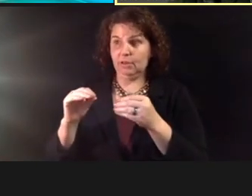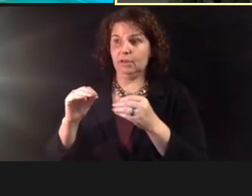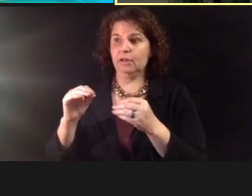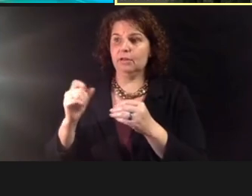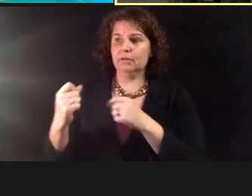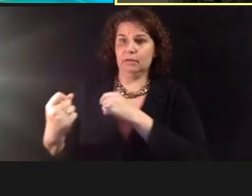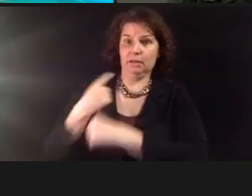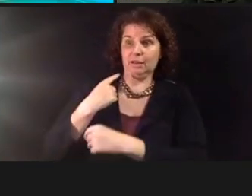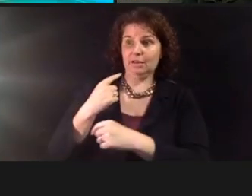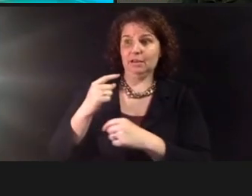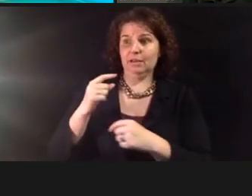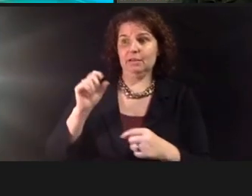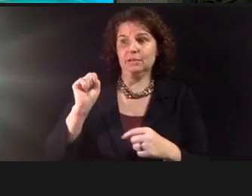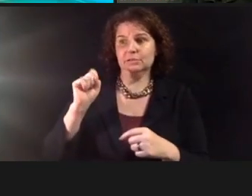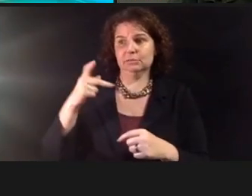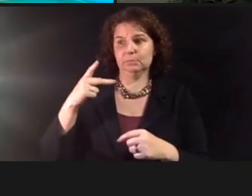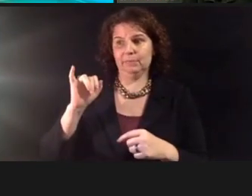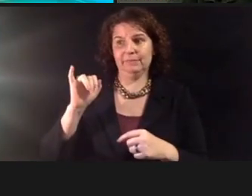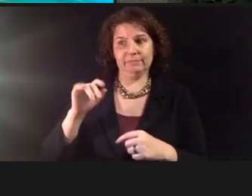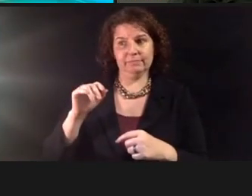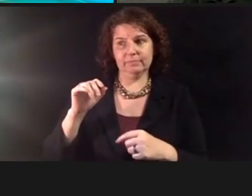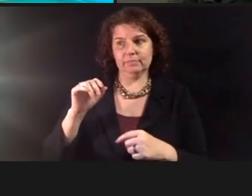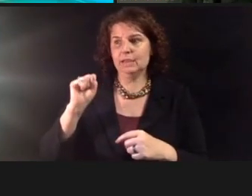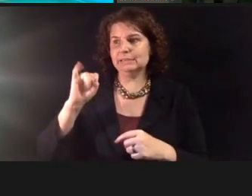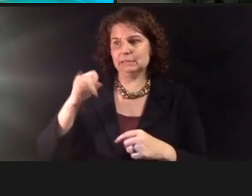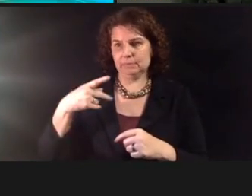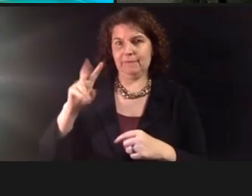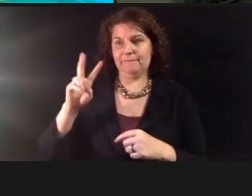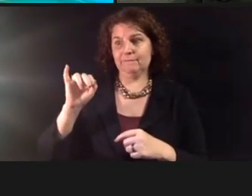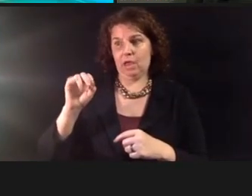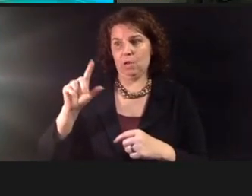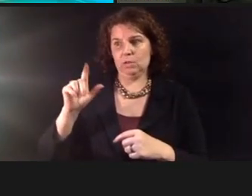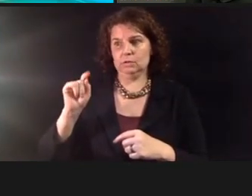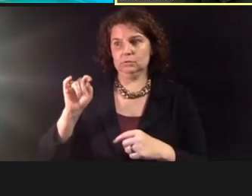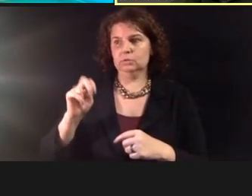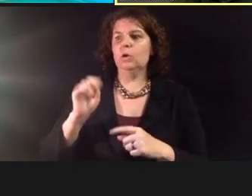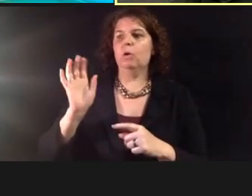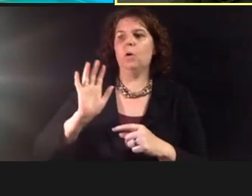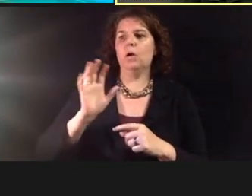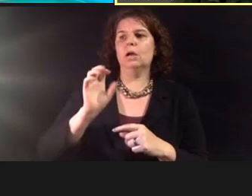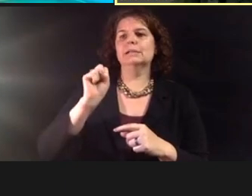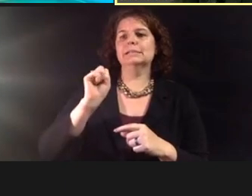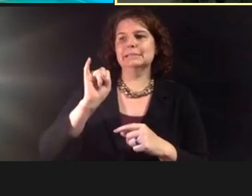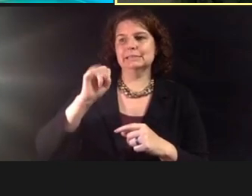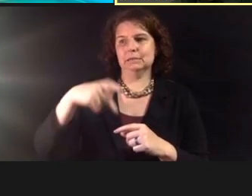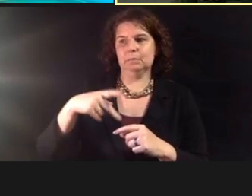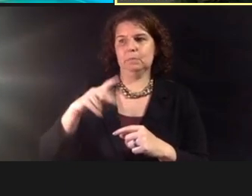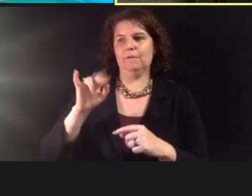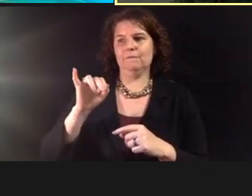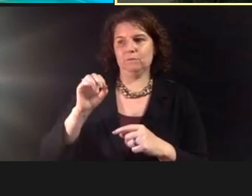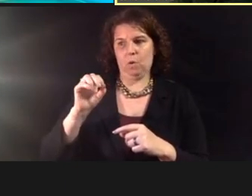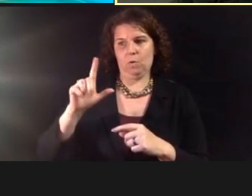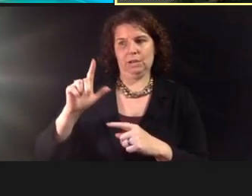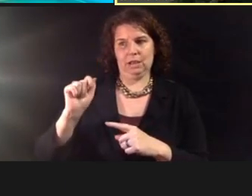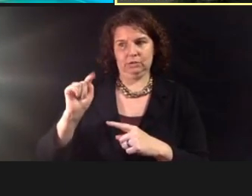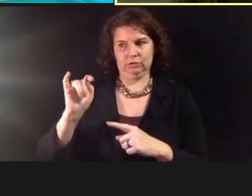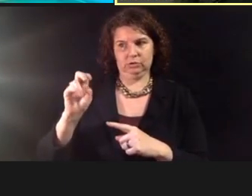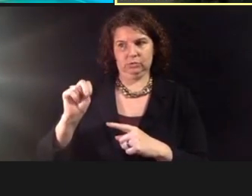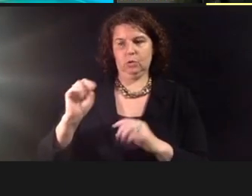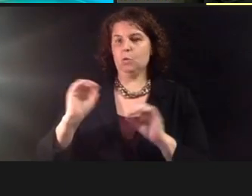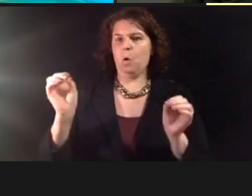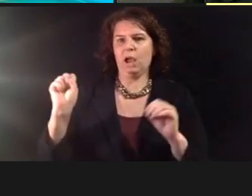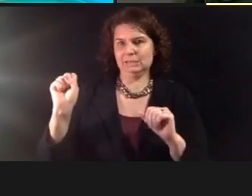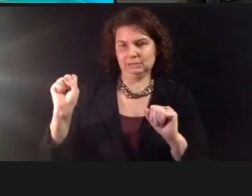sipviolations@marincounty.org. No, SIP violation without an S. It's important. Got it. An important clarification. Thank